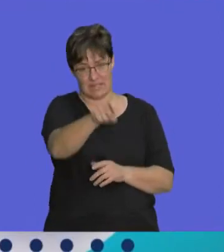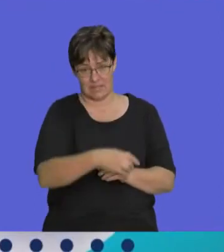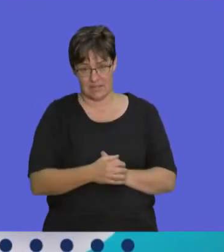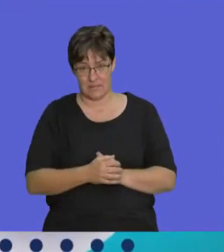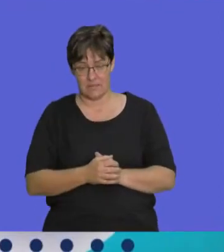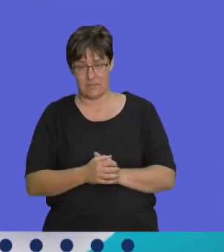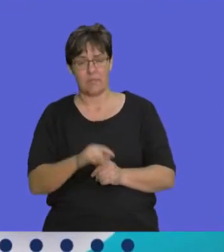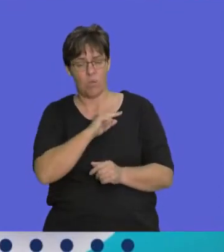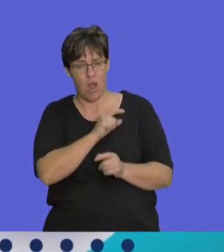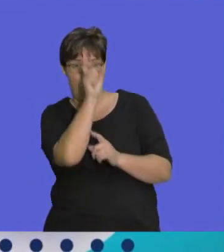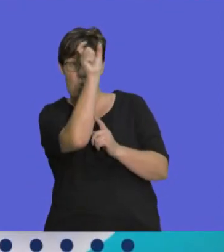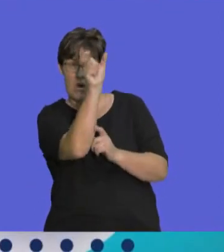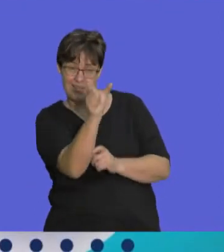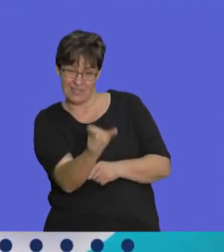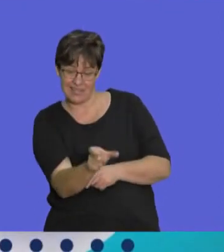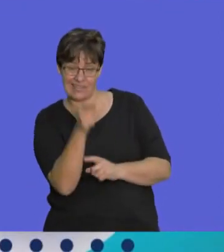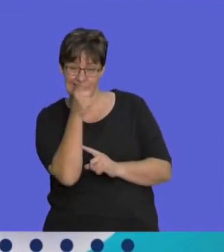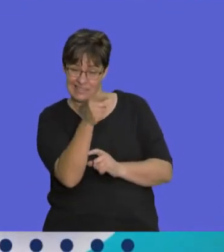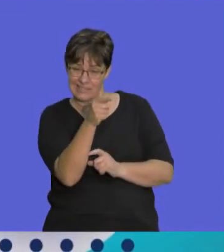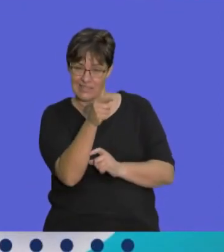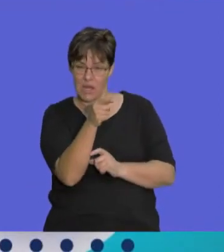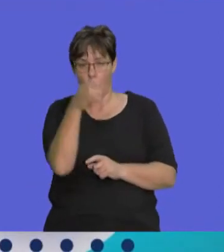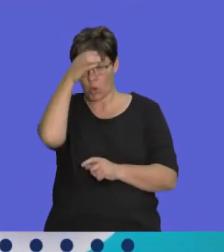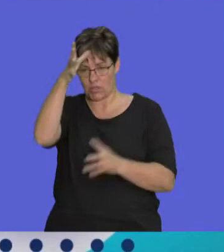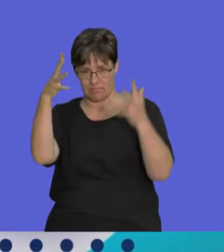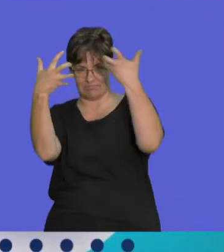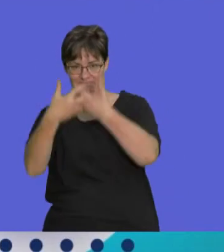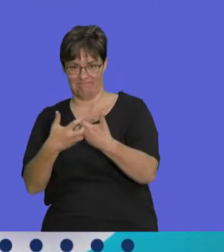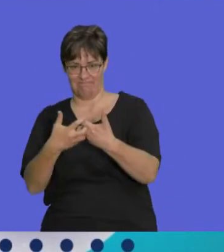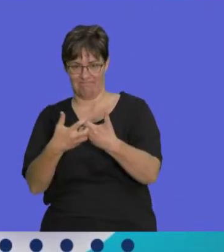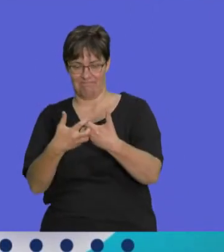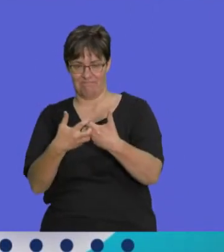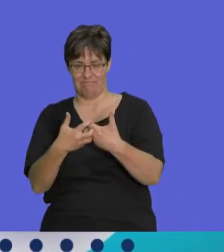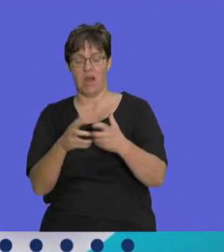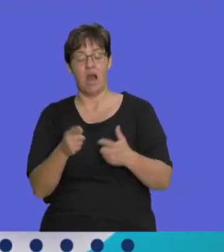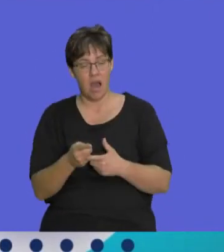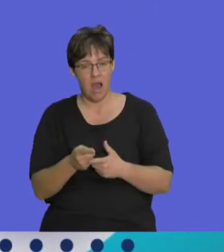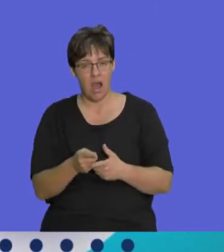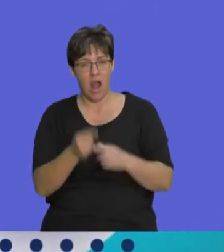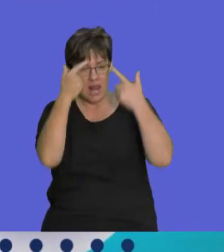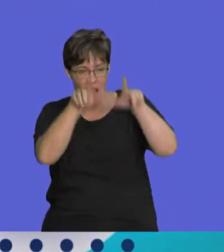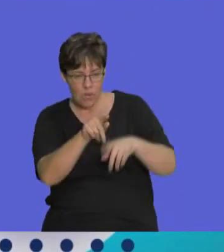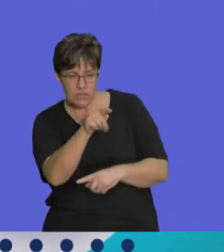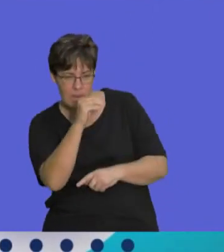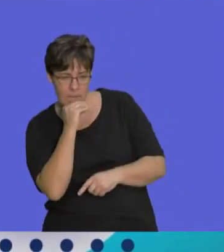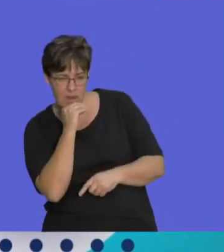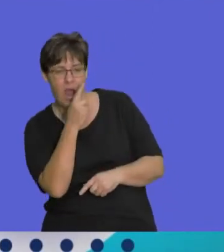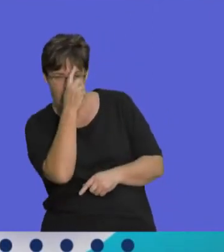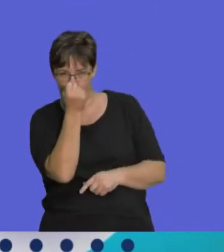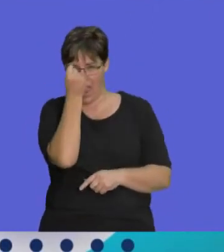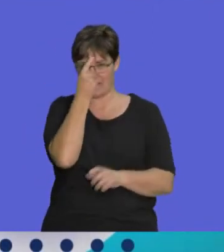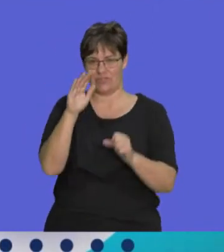because the terminology has to do with the concept, and the understanding is based also on the language. So we shall